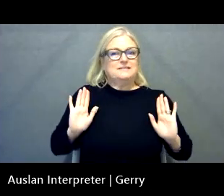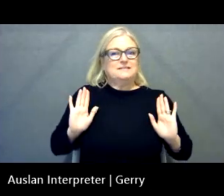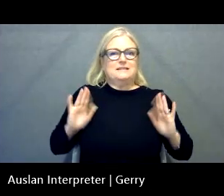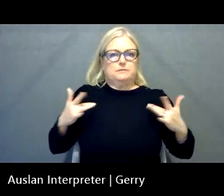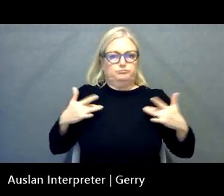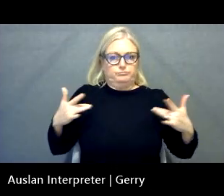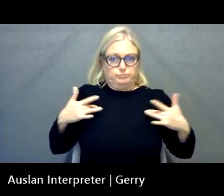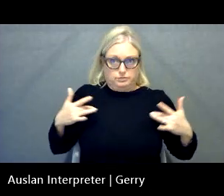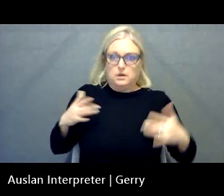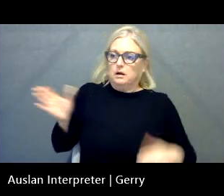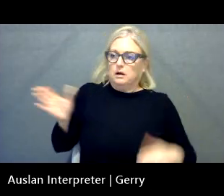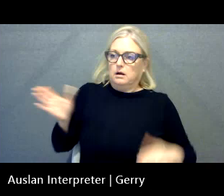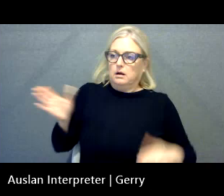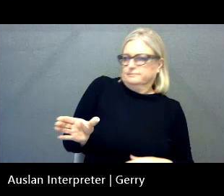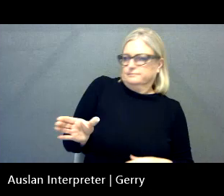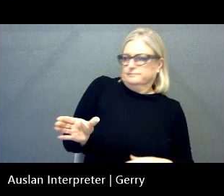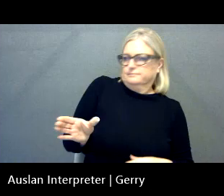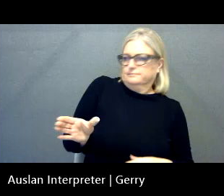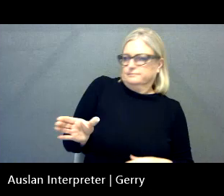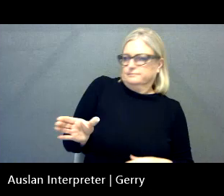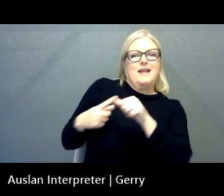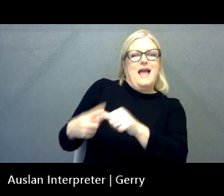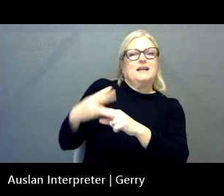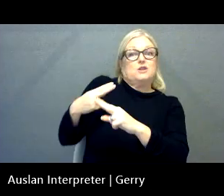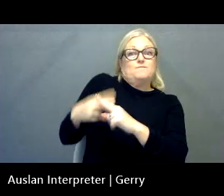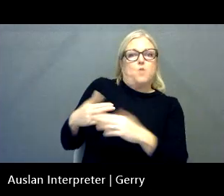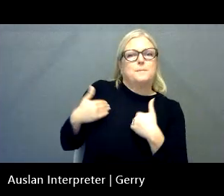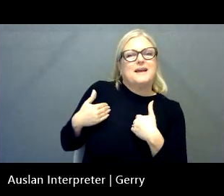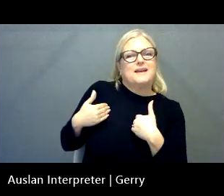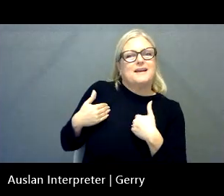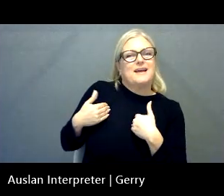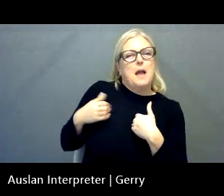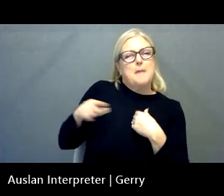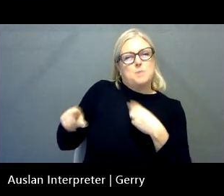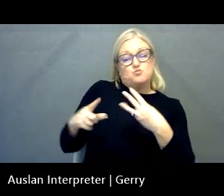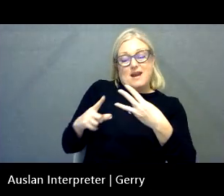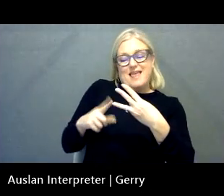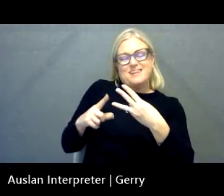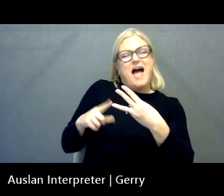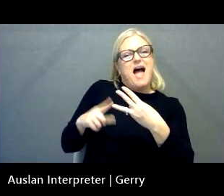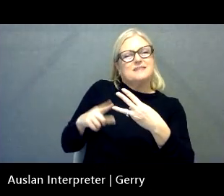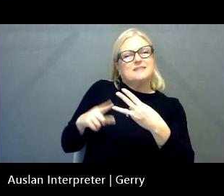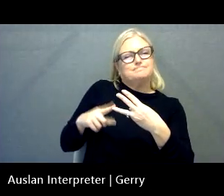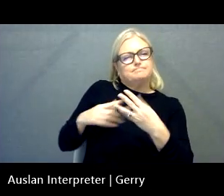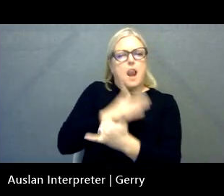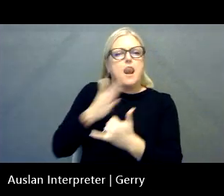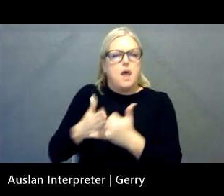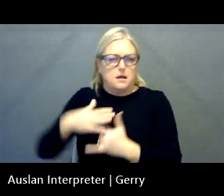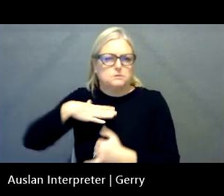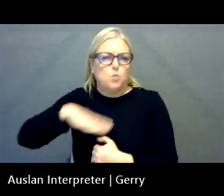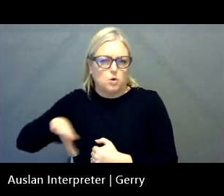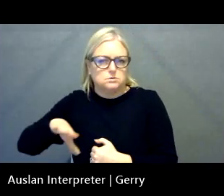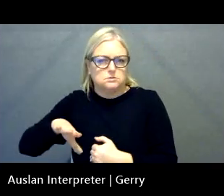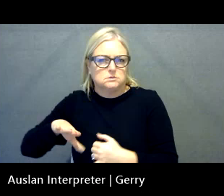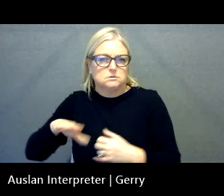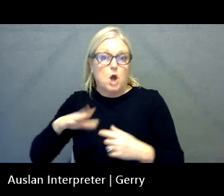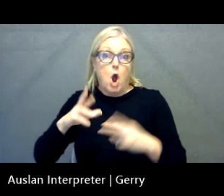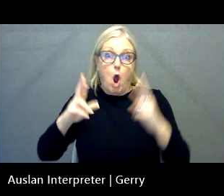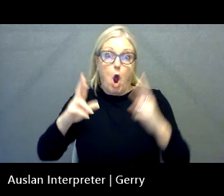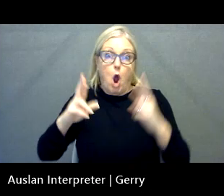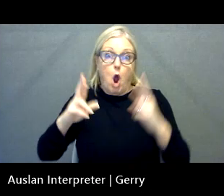the last resort. So we've got some challenges to continue to improve that, but we recognise that that's